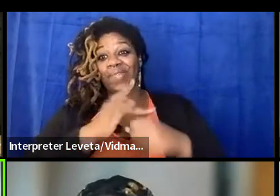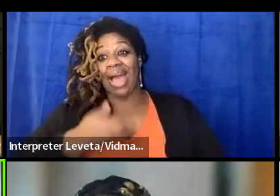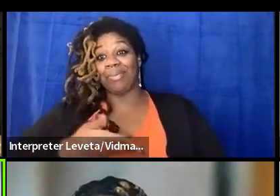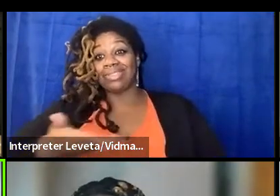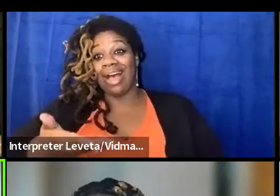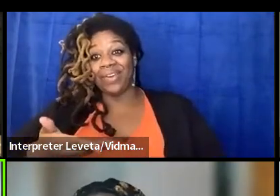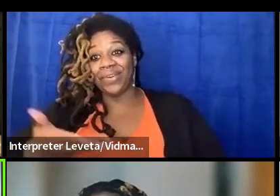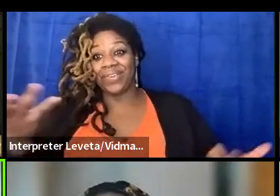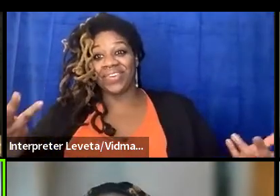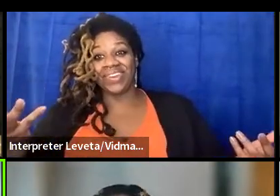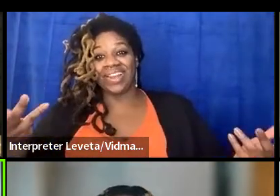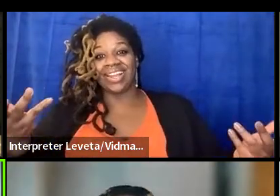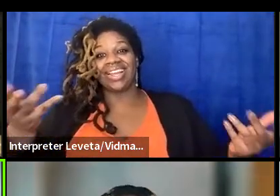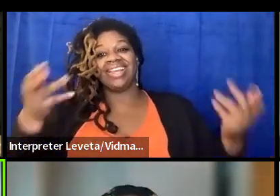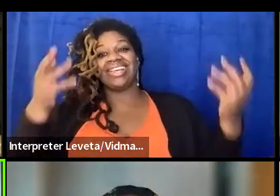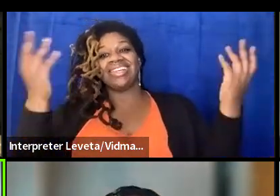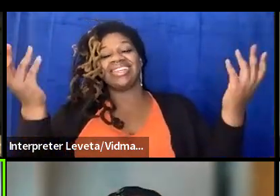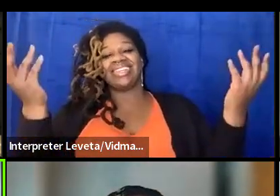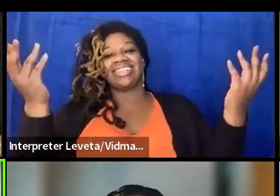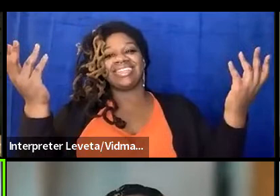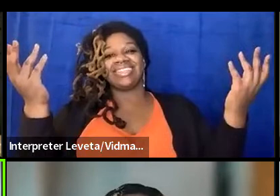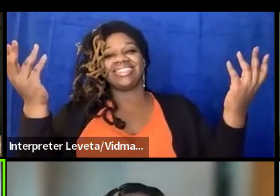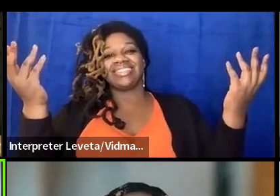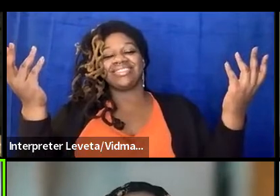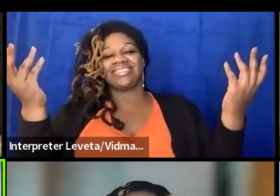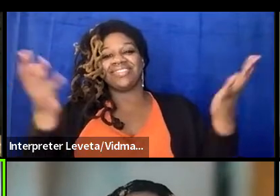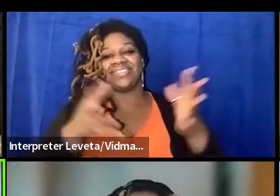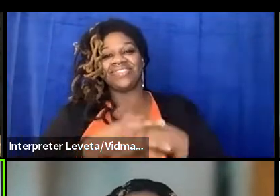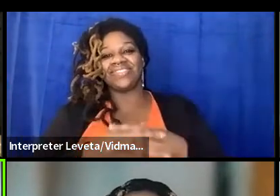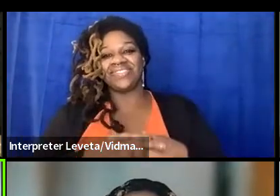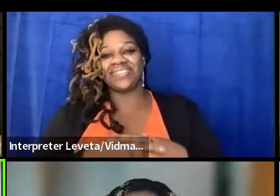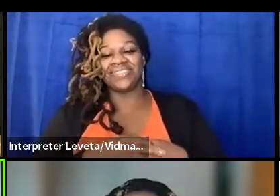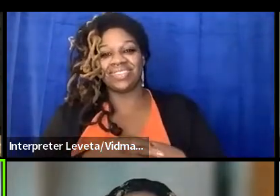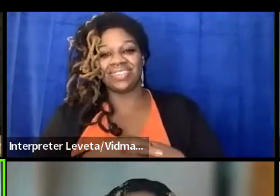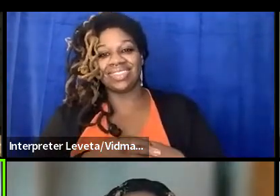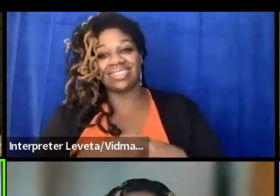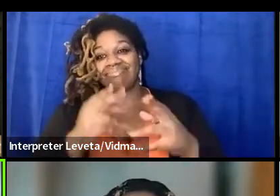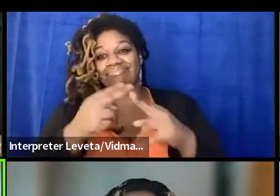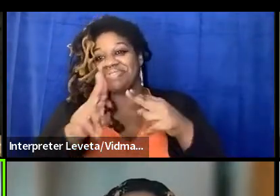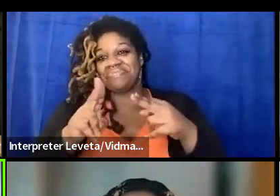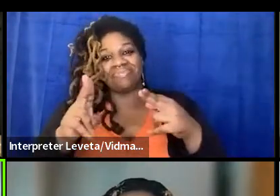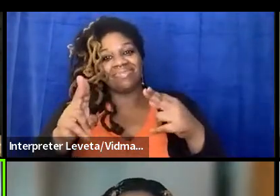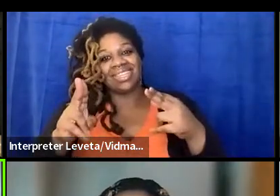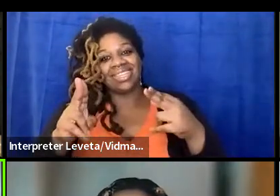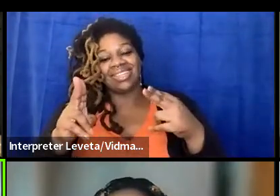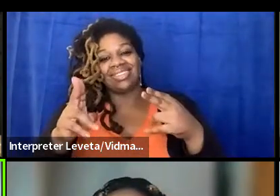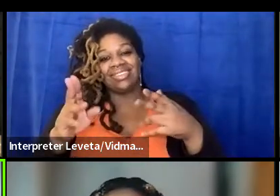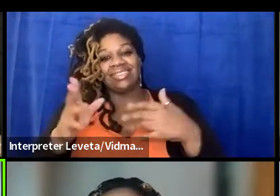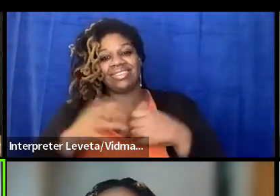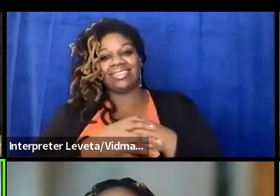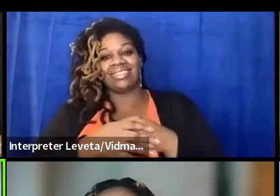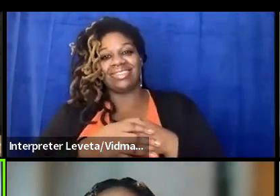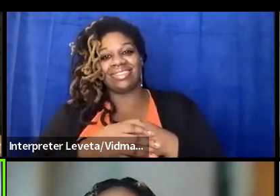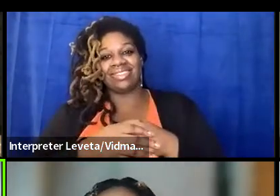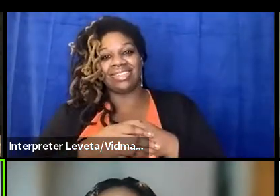there is no before. So I will keep this brief because